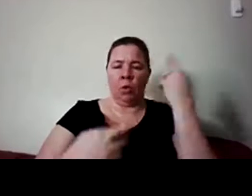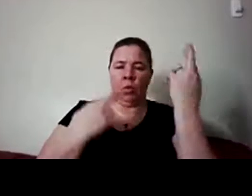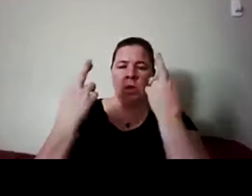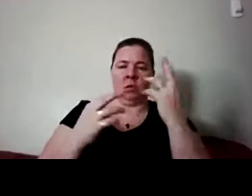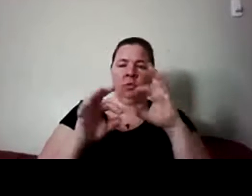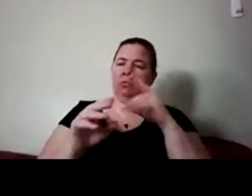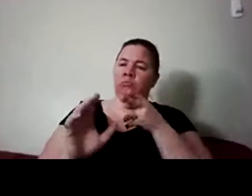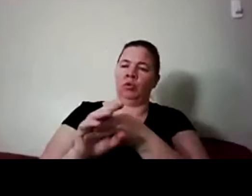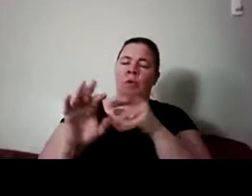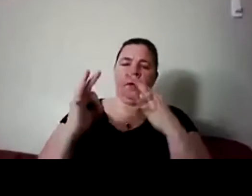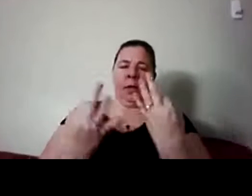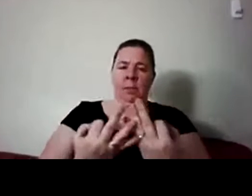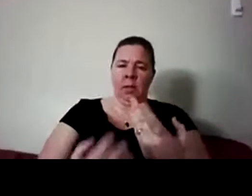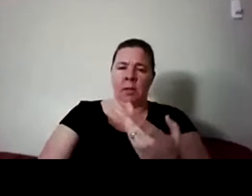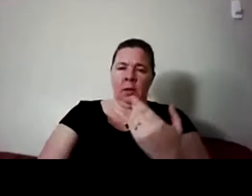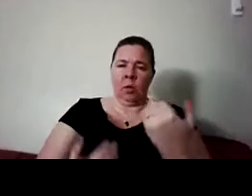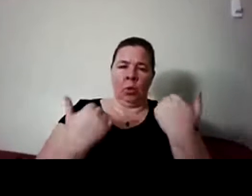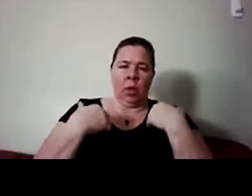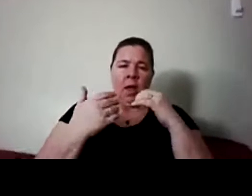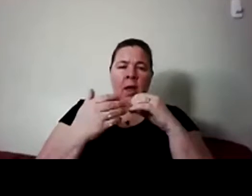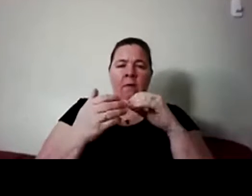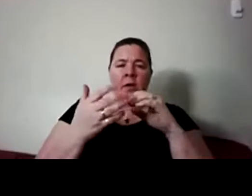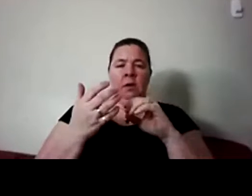family. We have surpassed